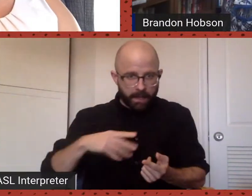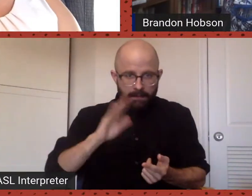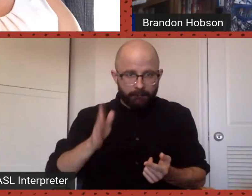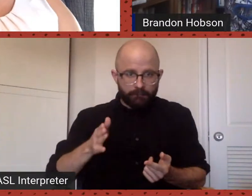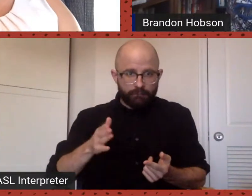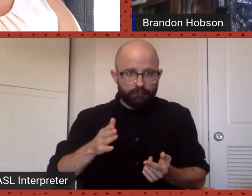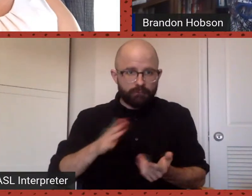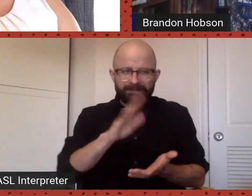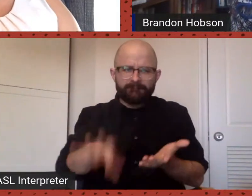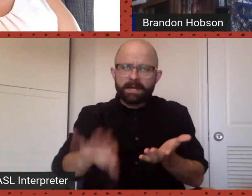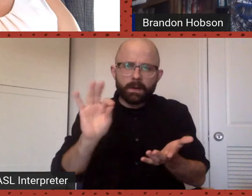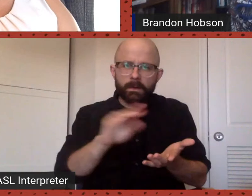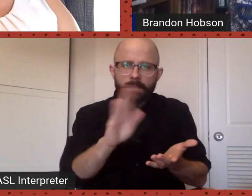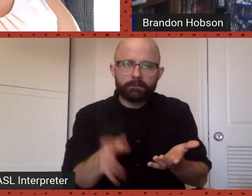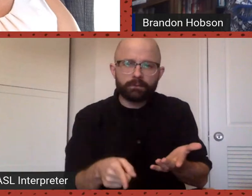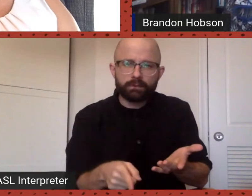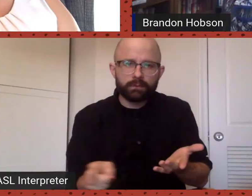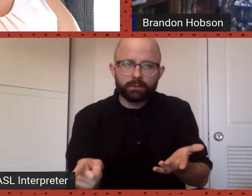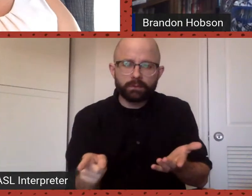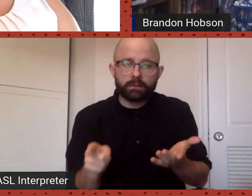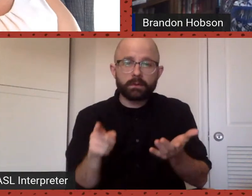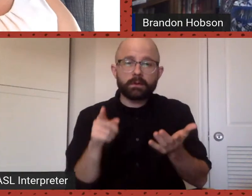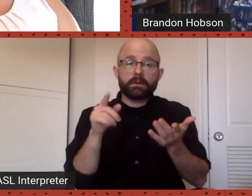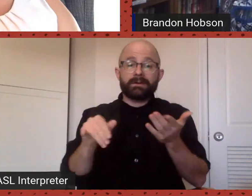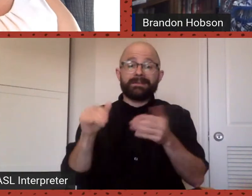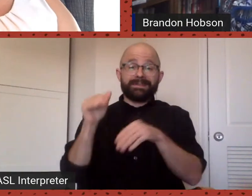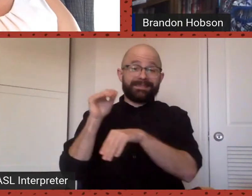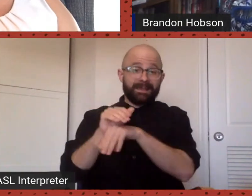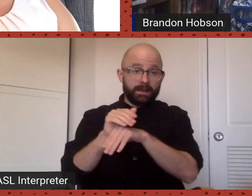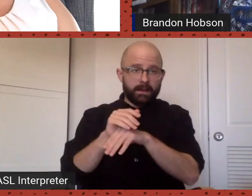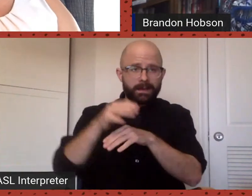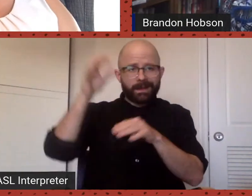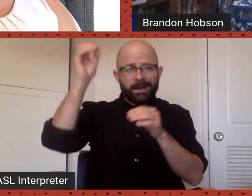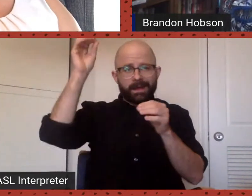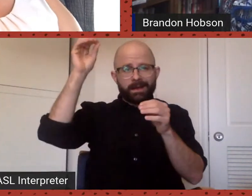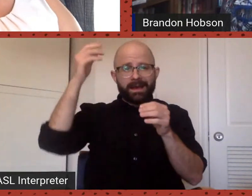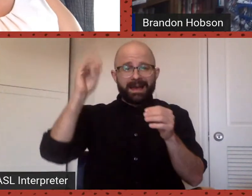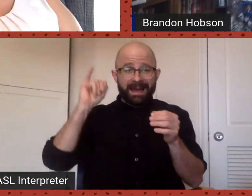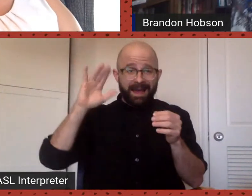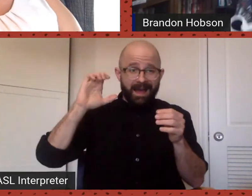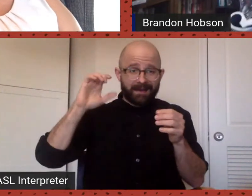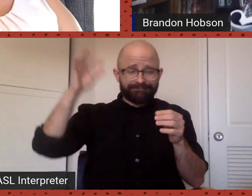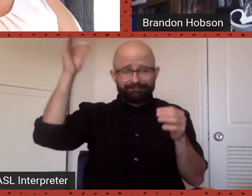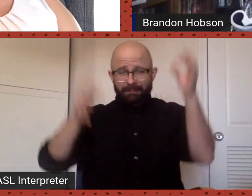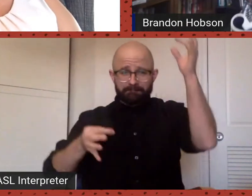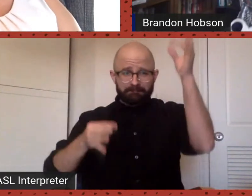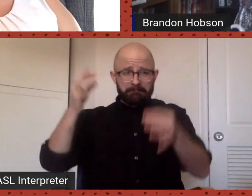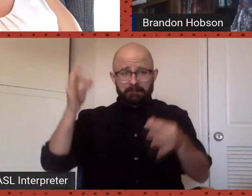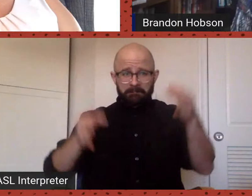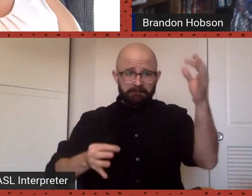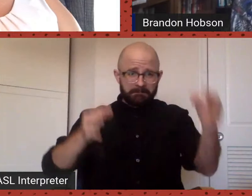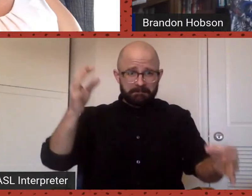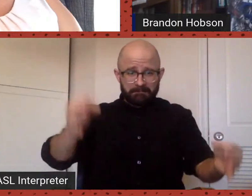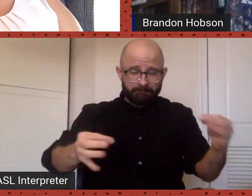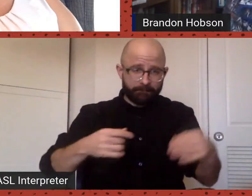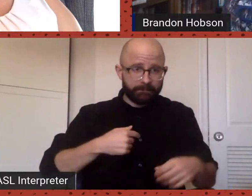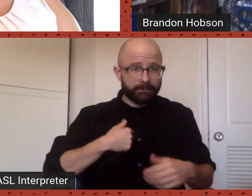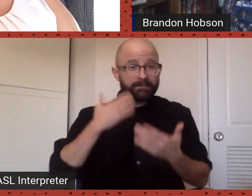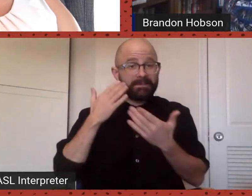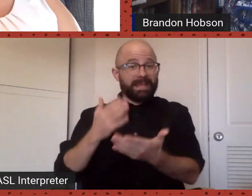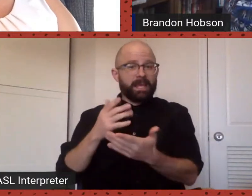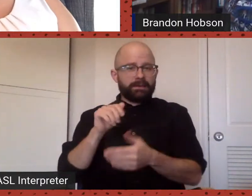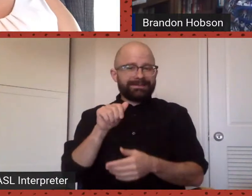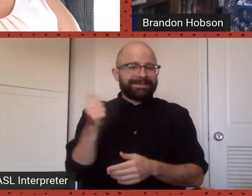That night it hailed large ice pellets. We were there 10 nights before